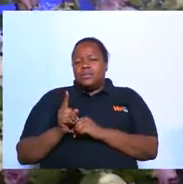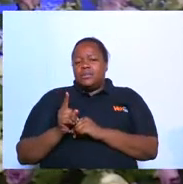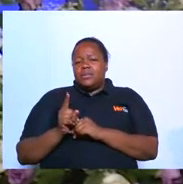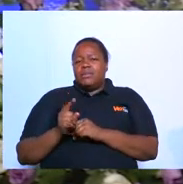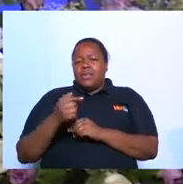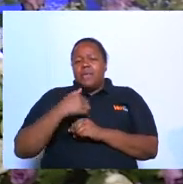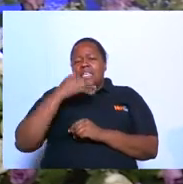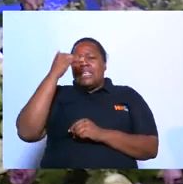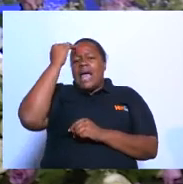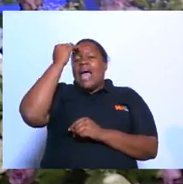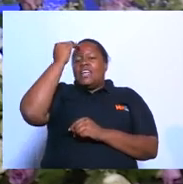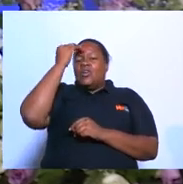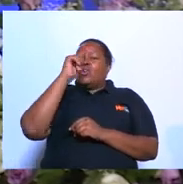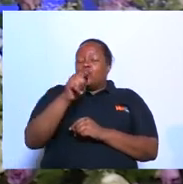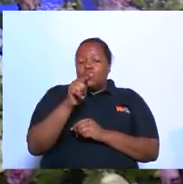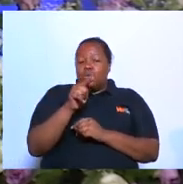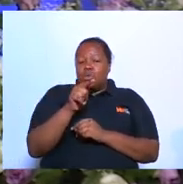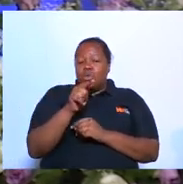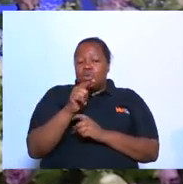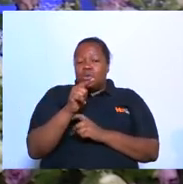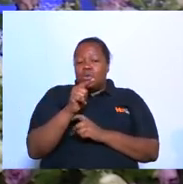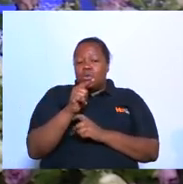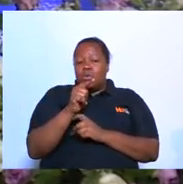I know you